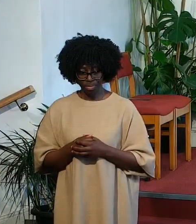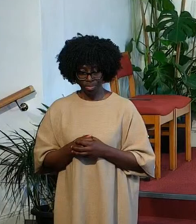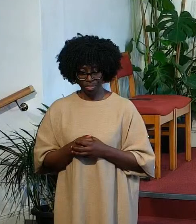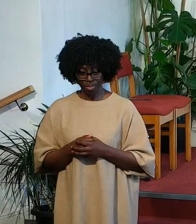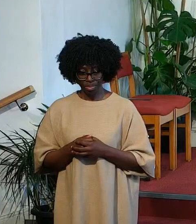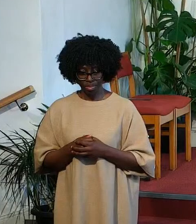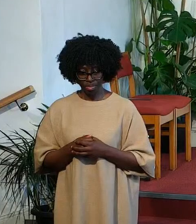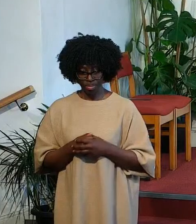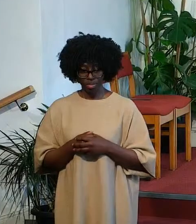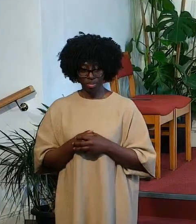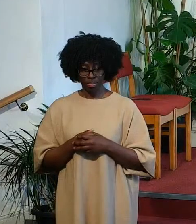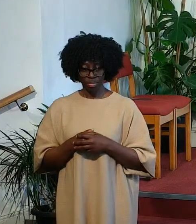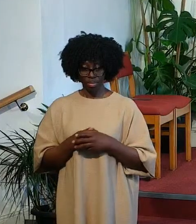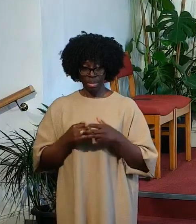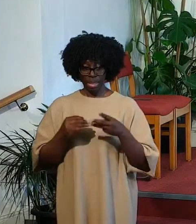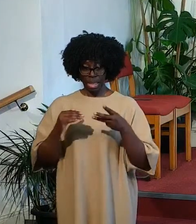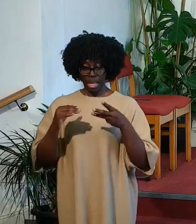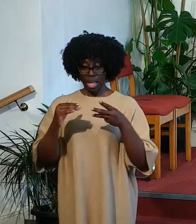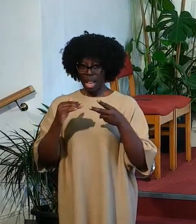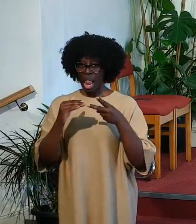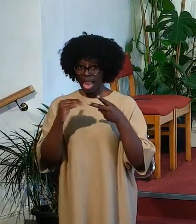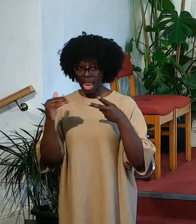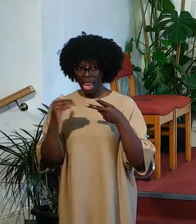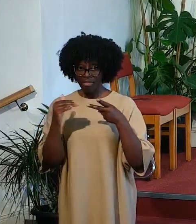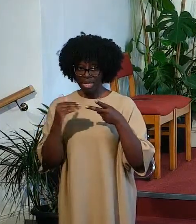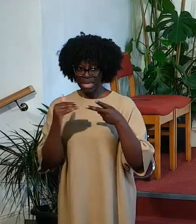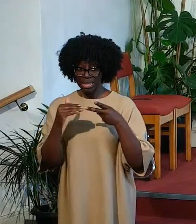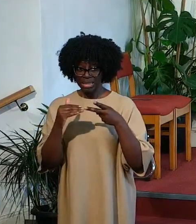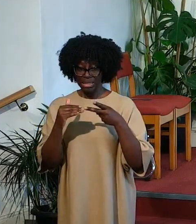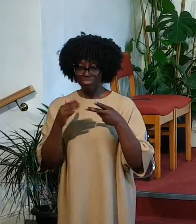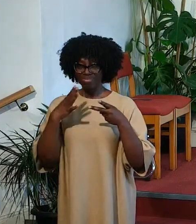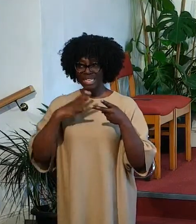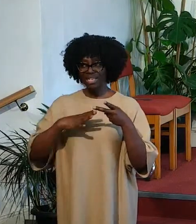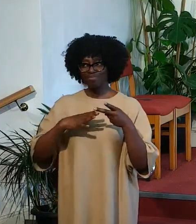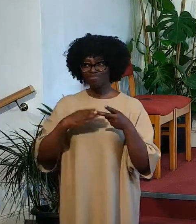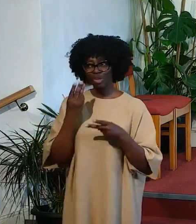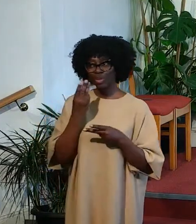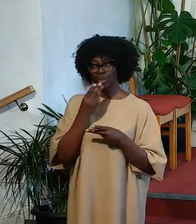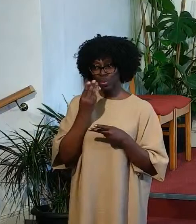And finally, on the level 2, they may need school accommodation, like